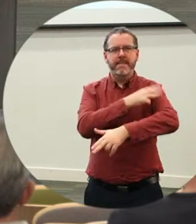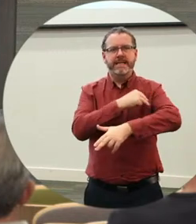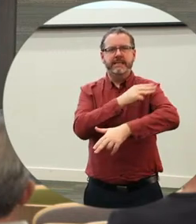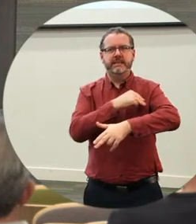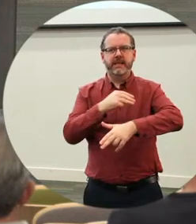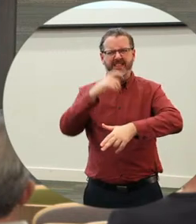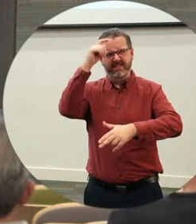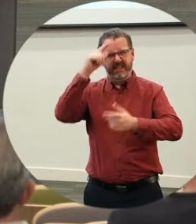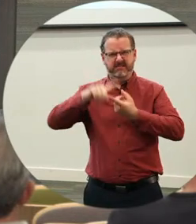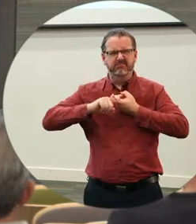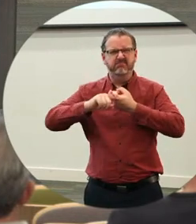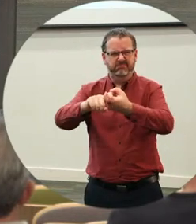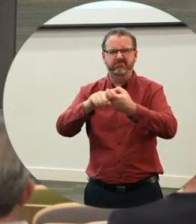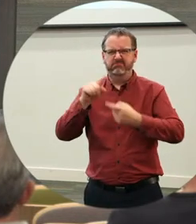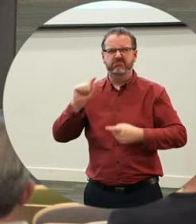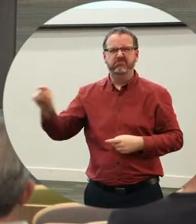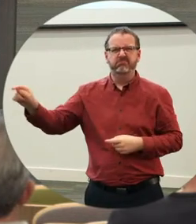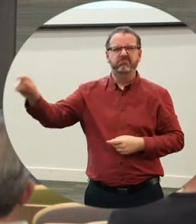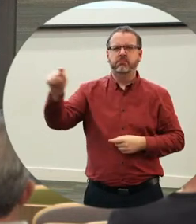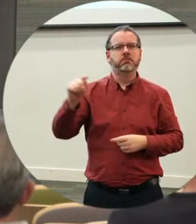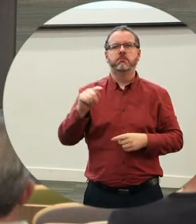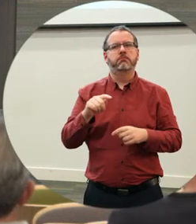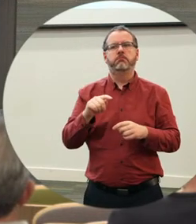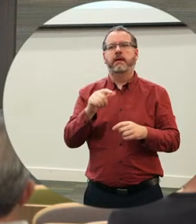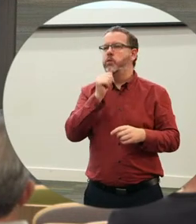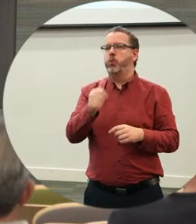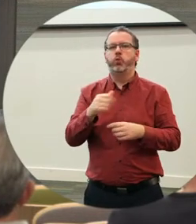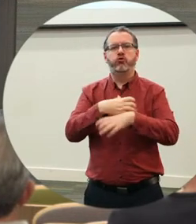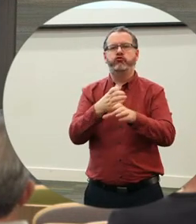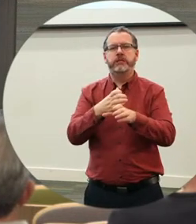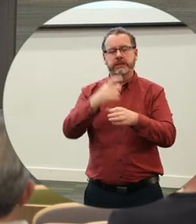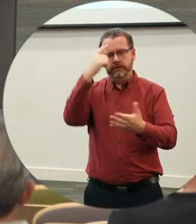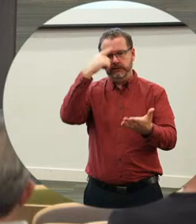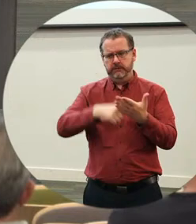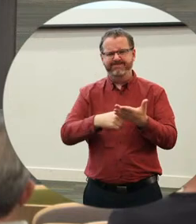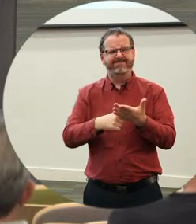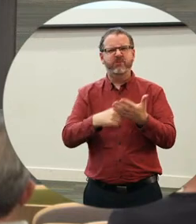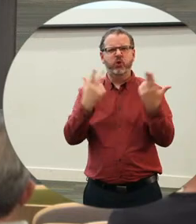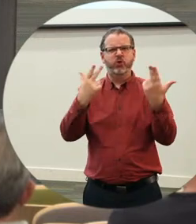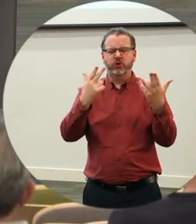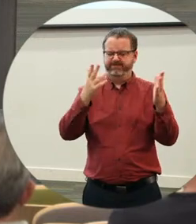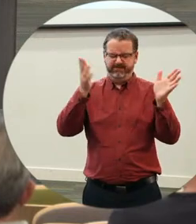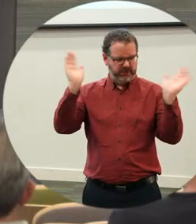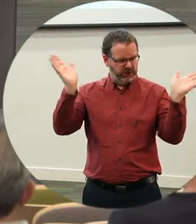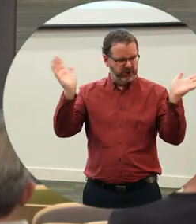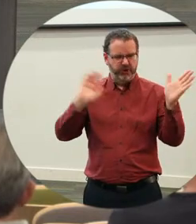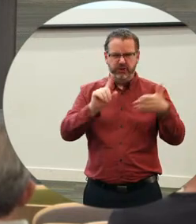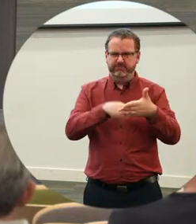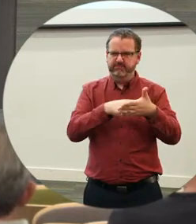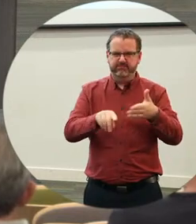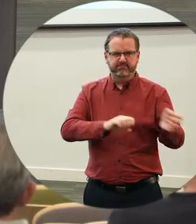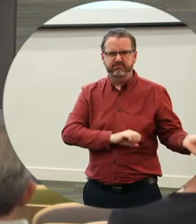police and replaced it with an unarmed civil police.